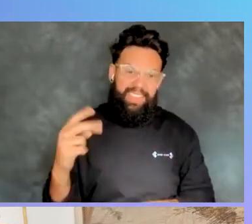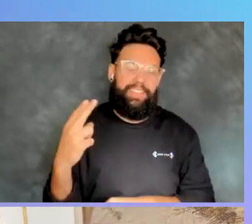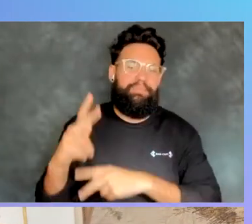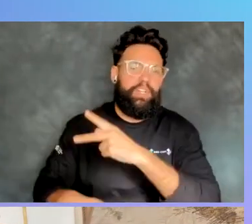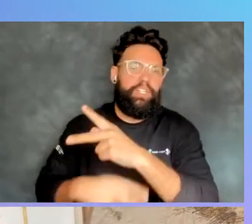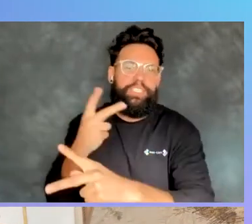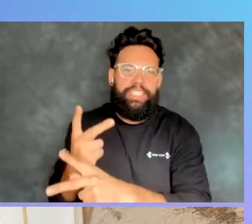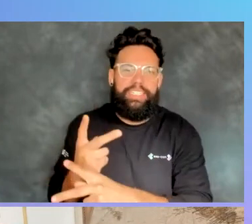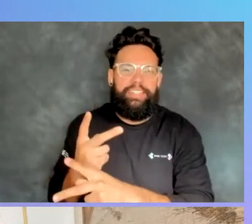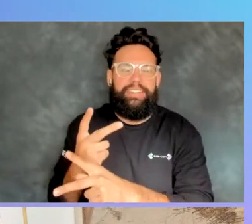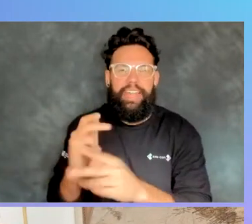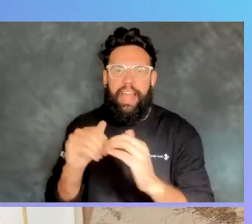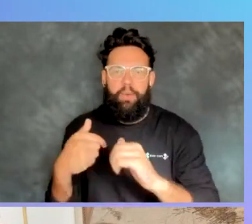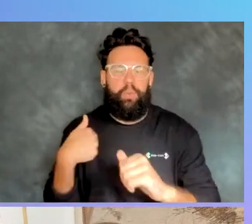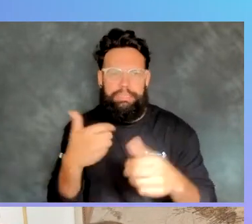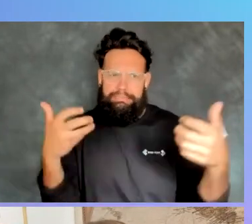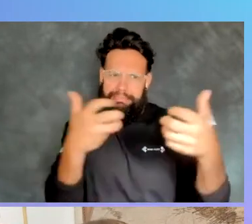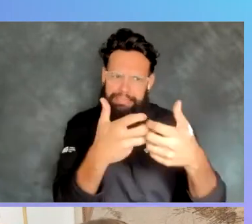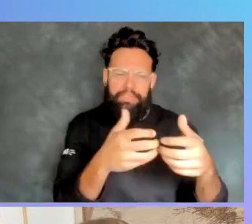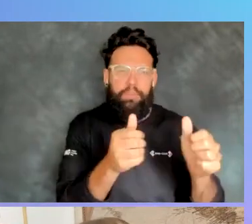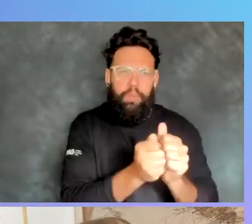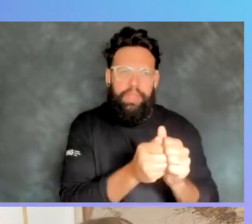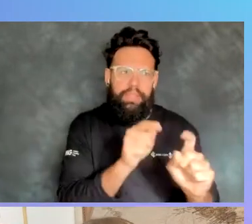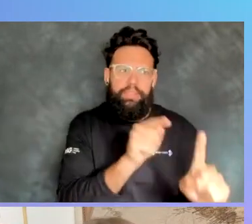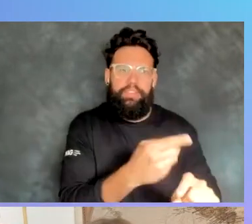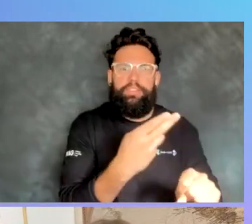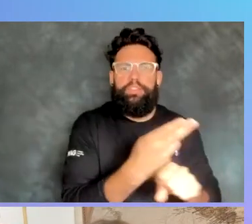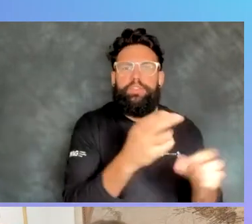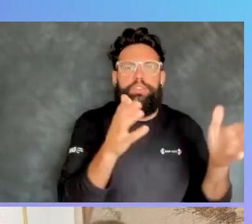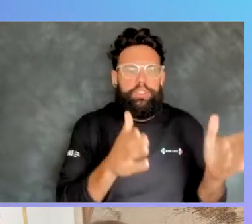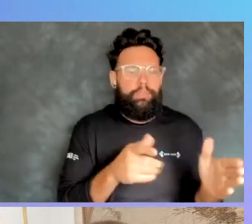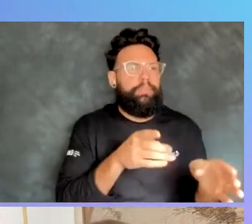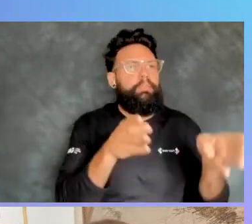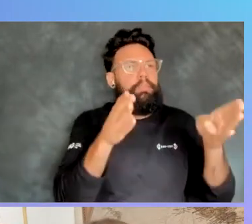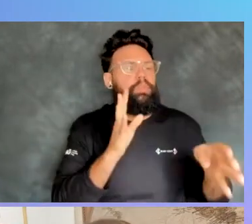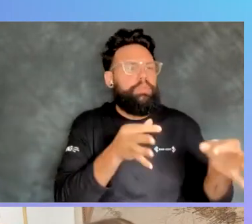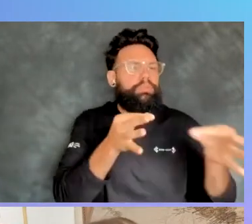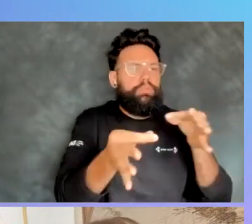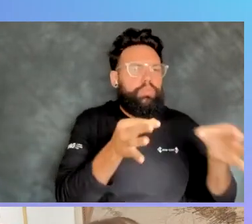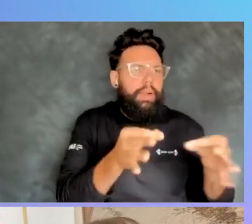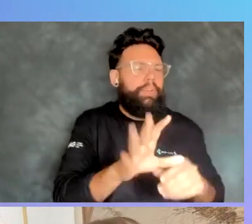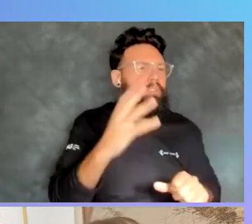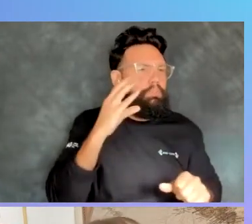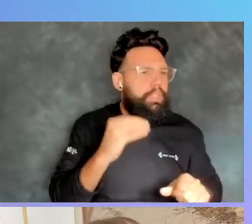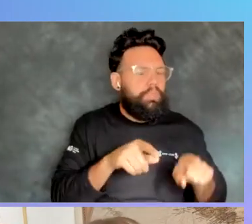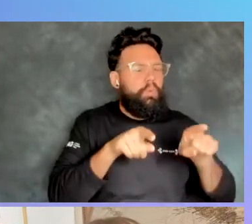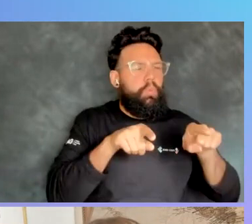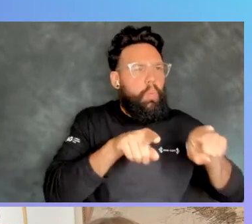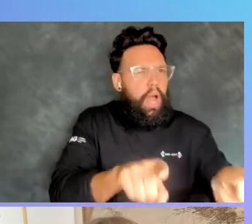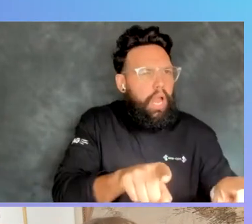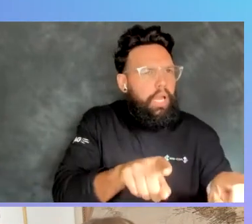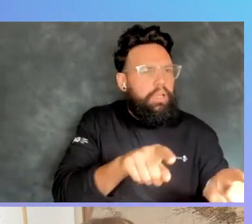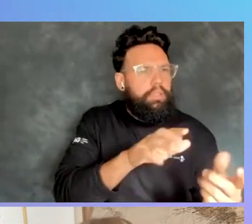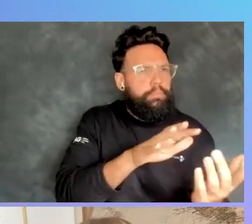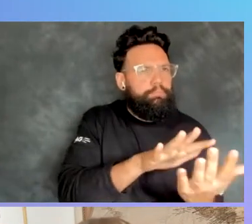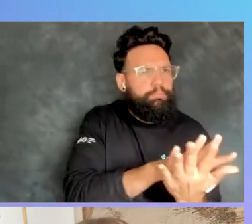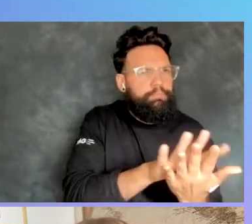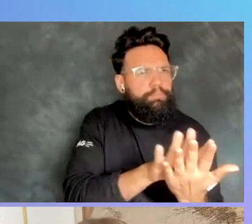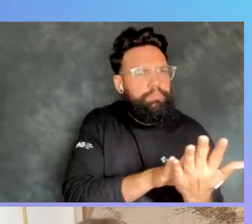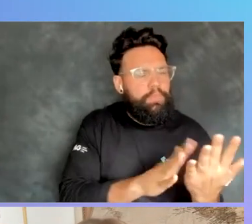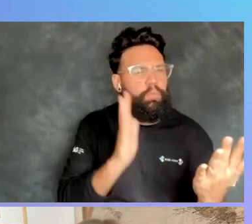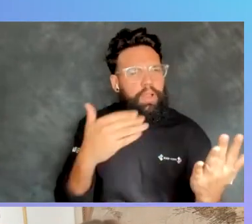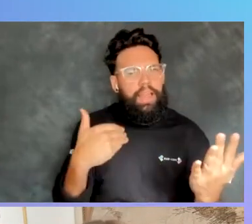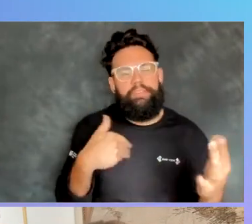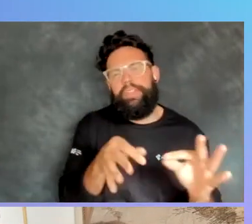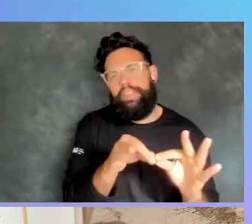The participant again describes what they feel as they go. And this video will also have open captions, so if you prefer to toggle them